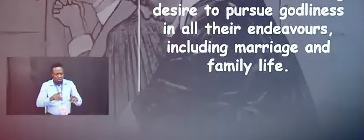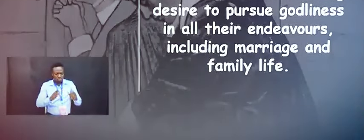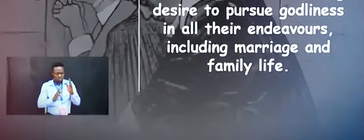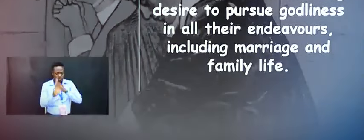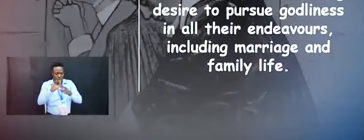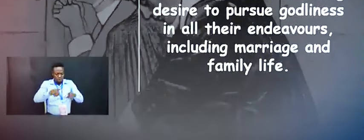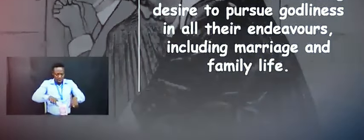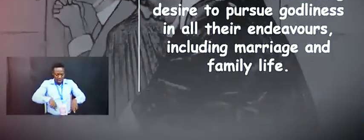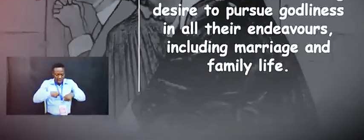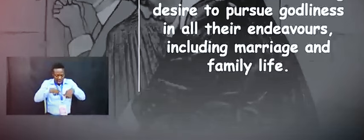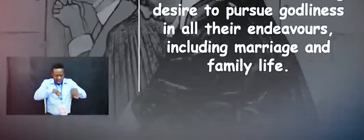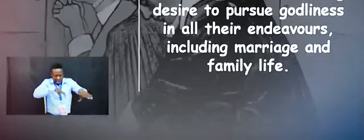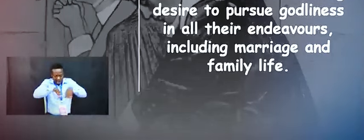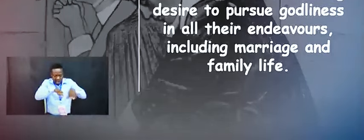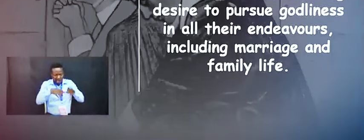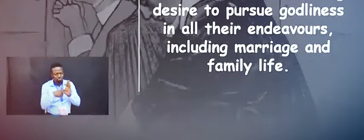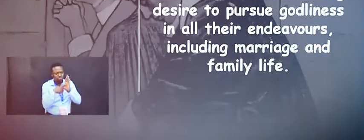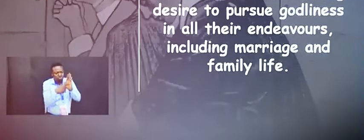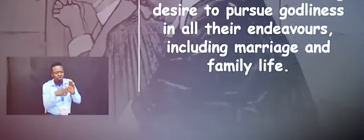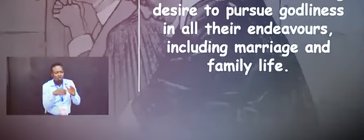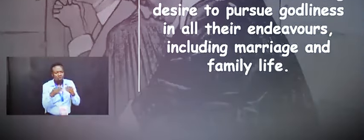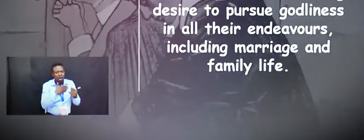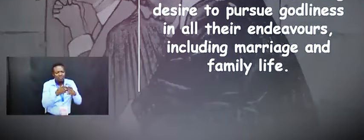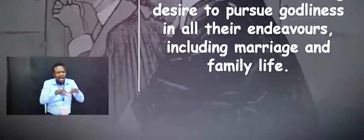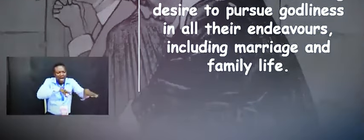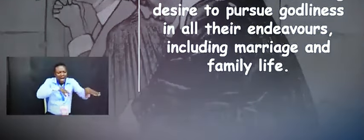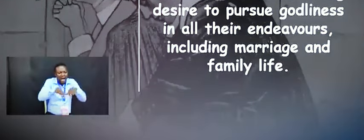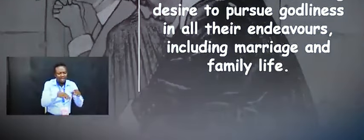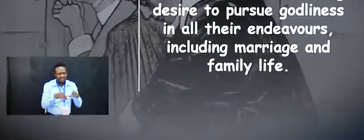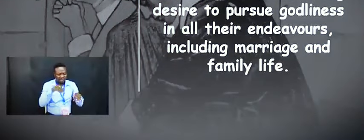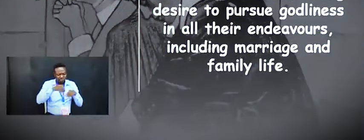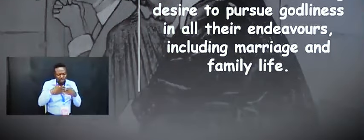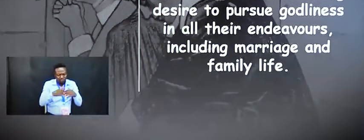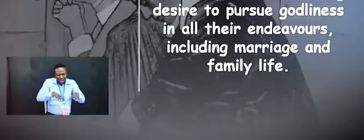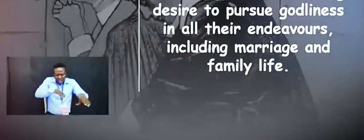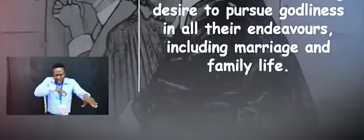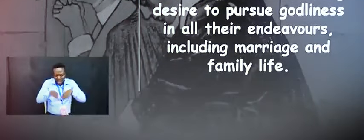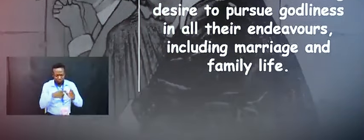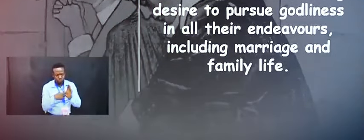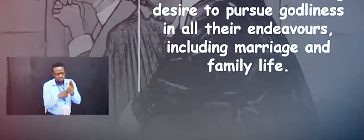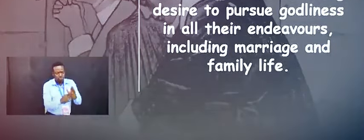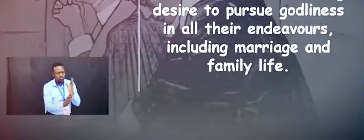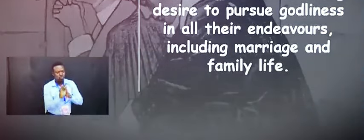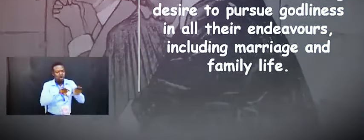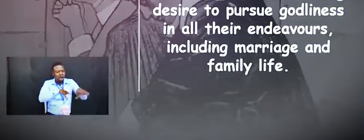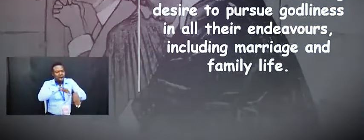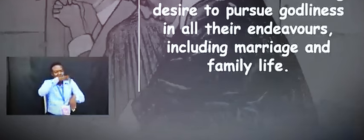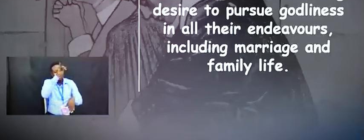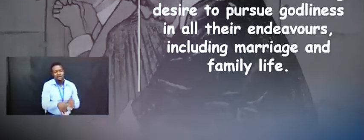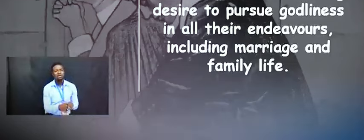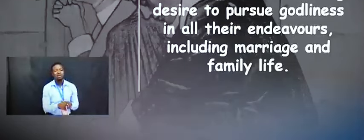to reveal God in their flesh, in all their